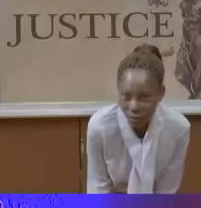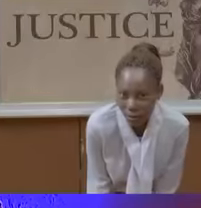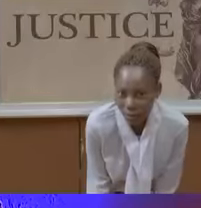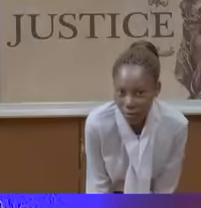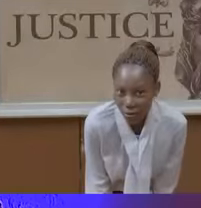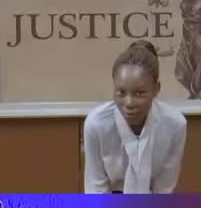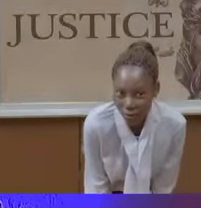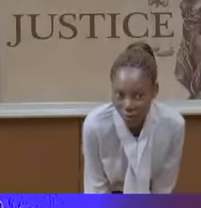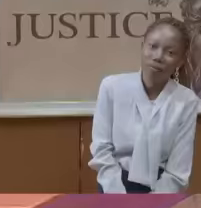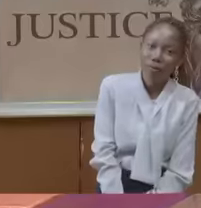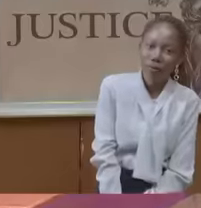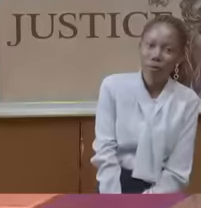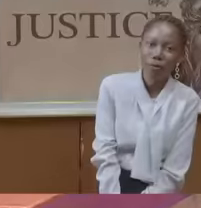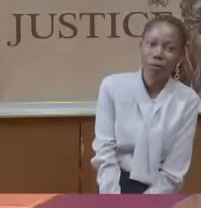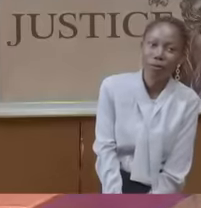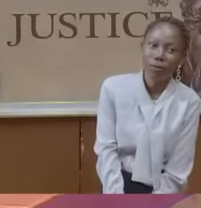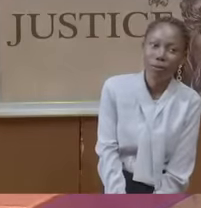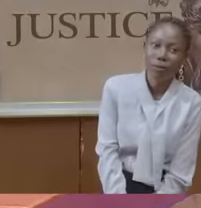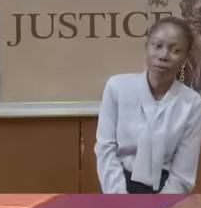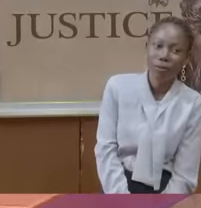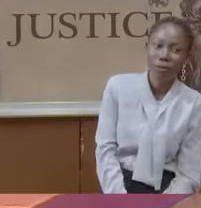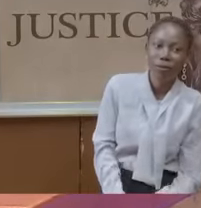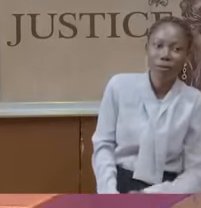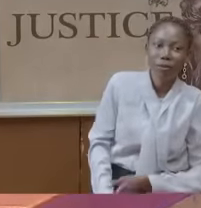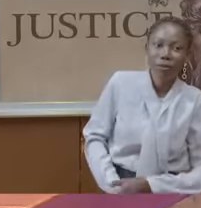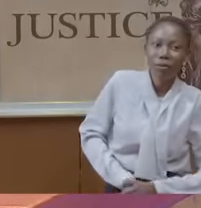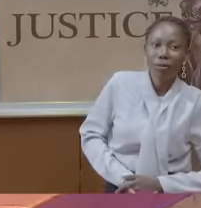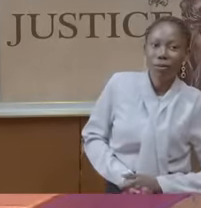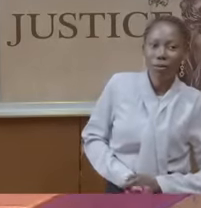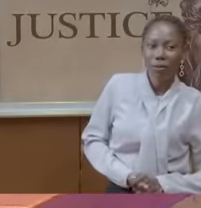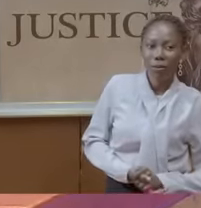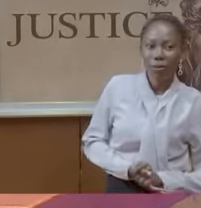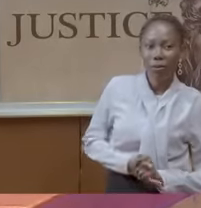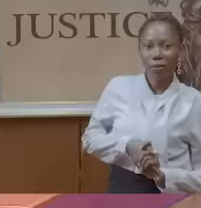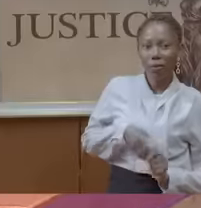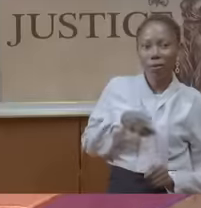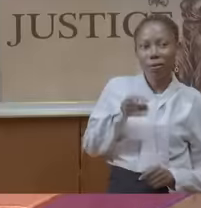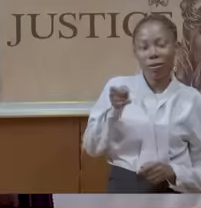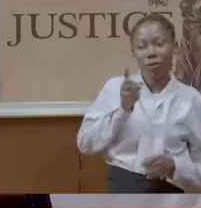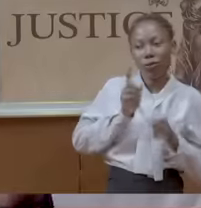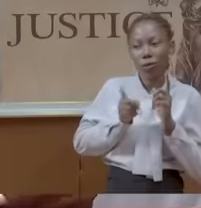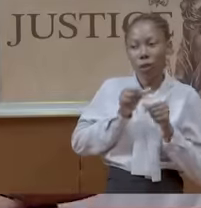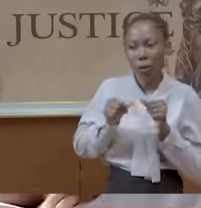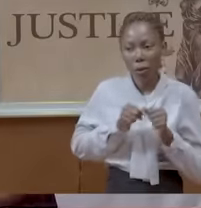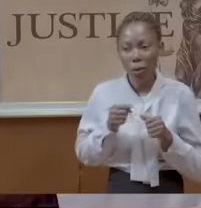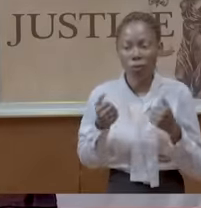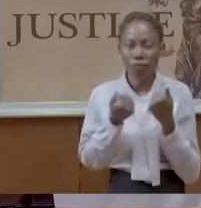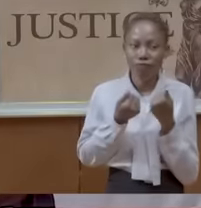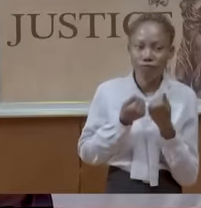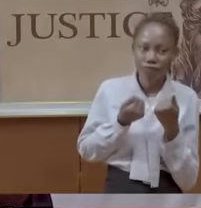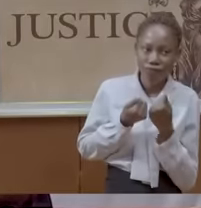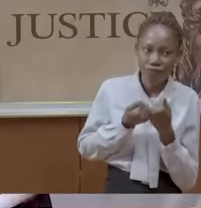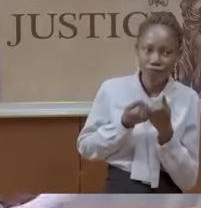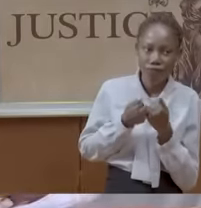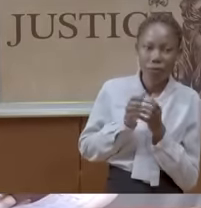all that she's saying is just lies. Okay. She spoke about, you've addressed, let me tell you, she spoke about domestic violence, she spoke about,